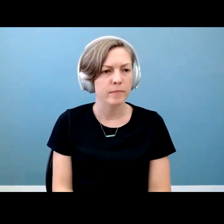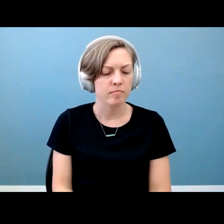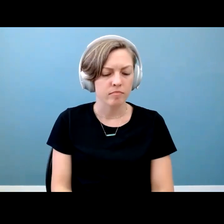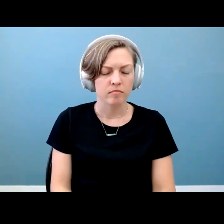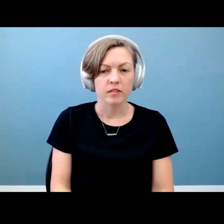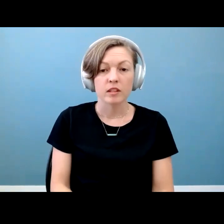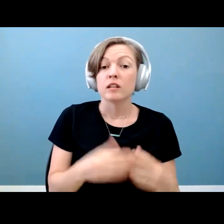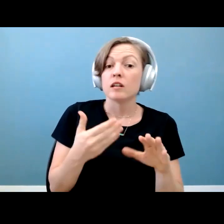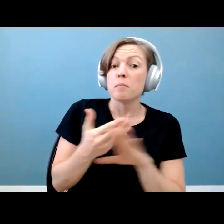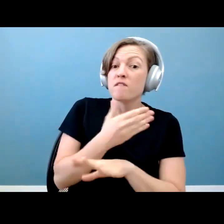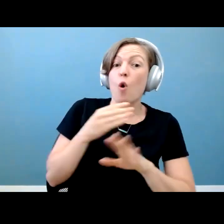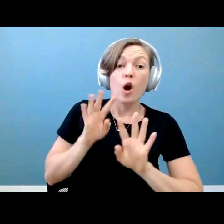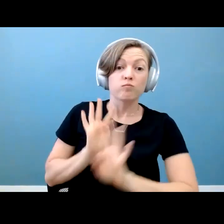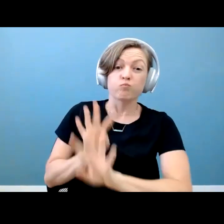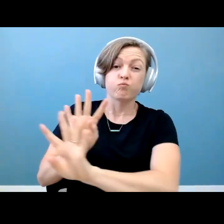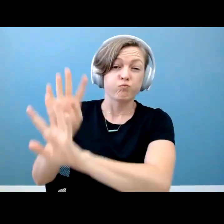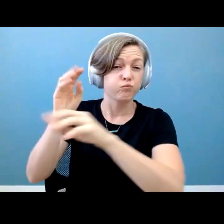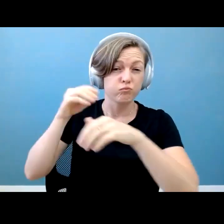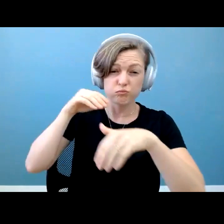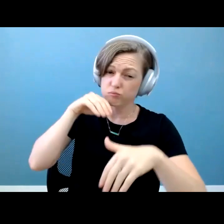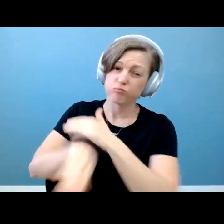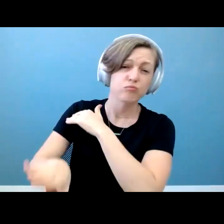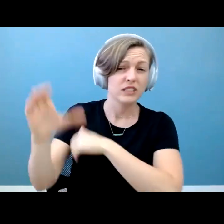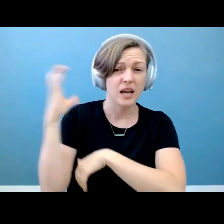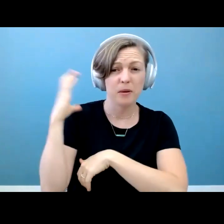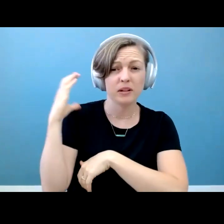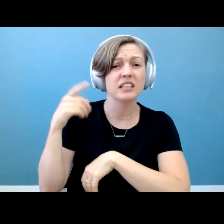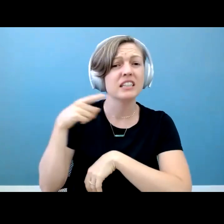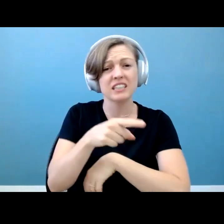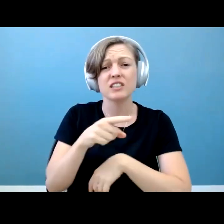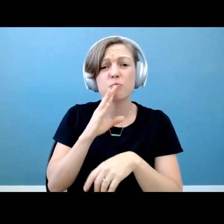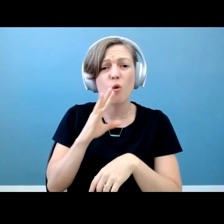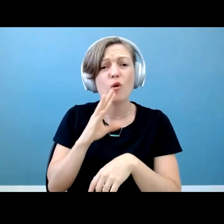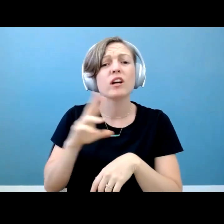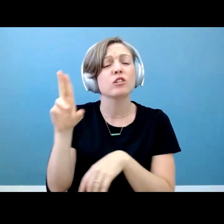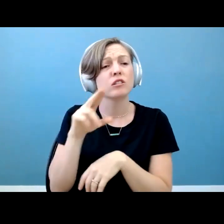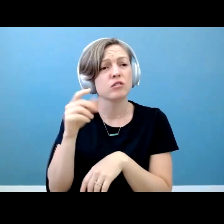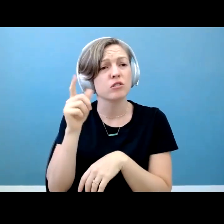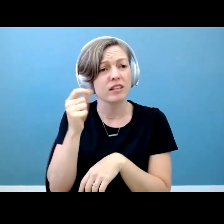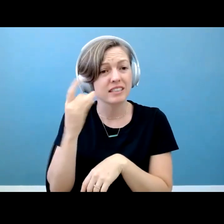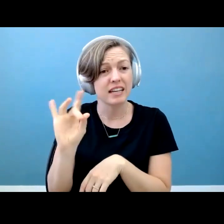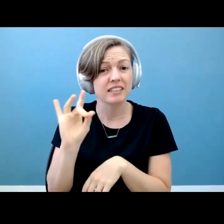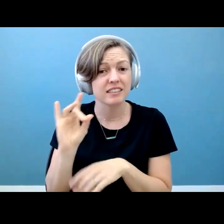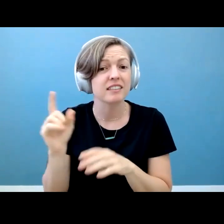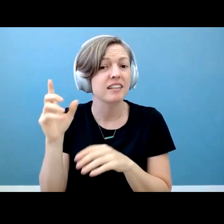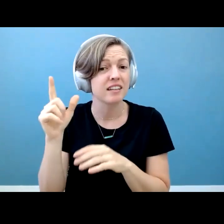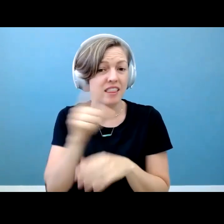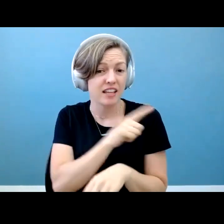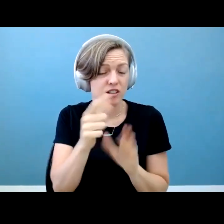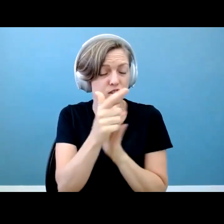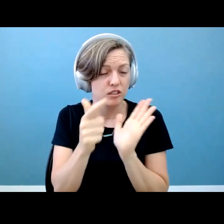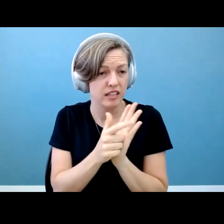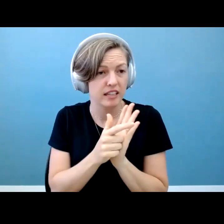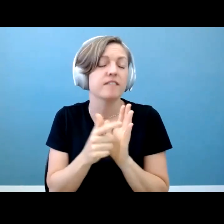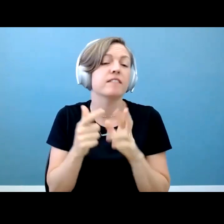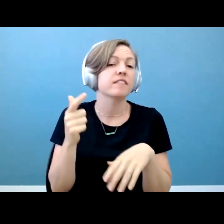Before storming the Capitol, he spoke at a 2018 legislative hearing against a bill to support job training in Lewiston